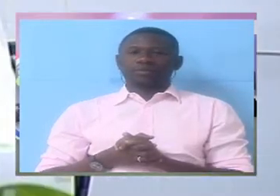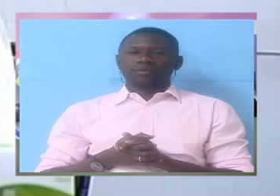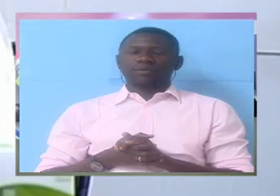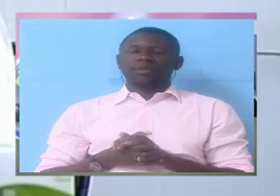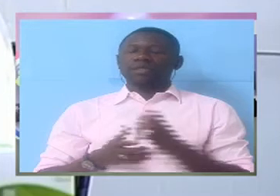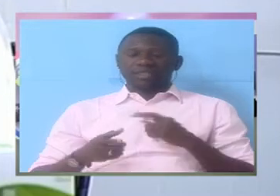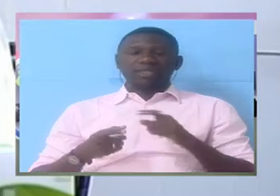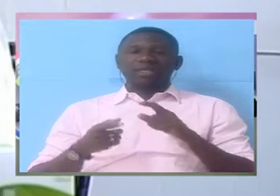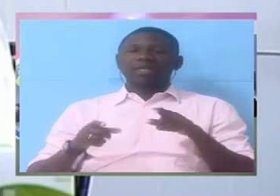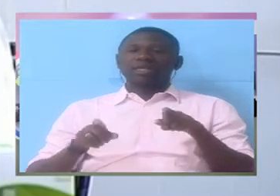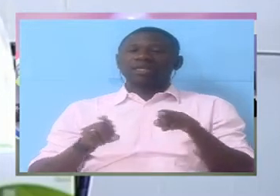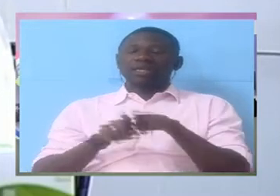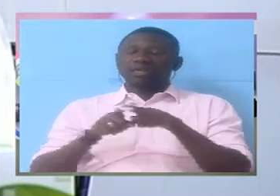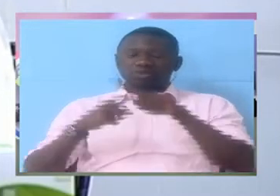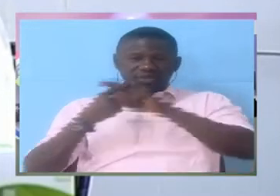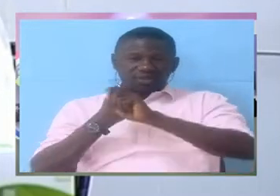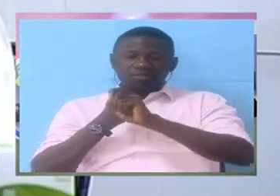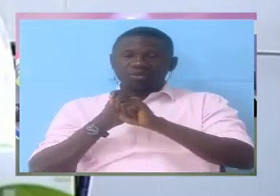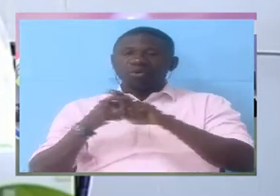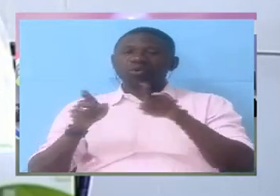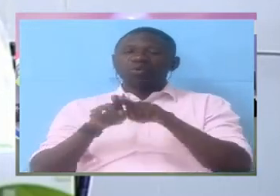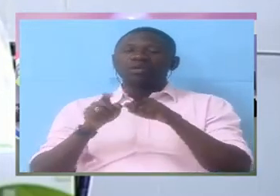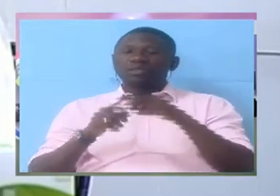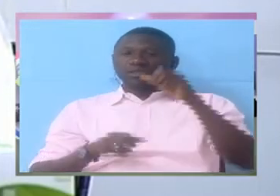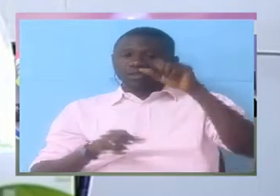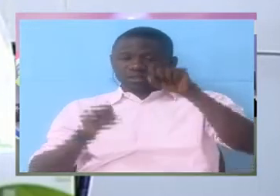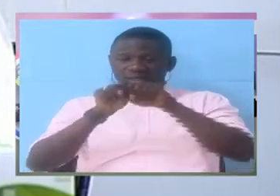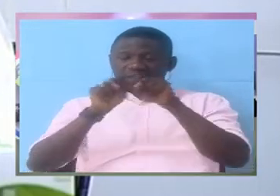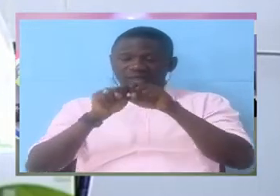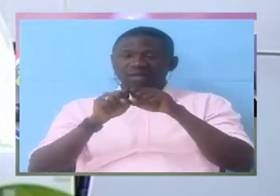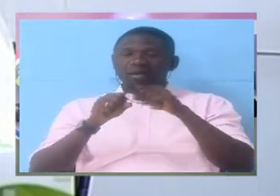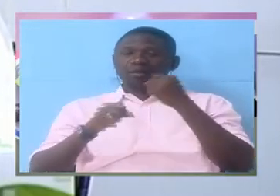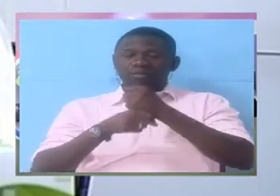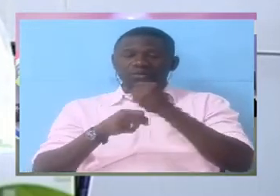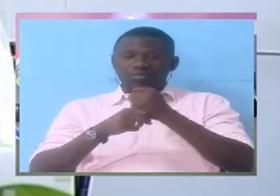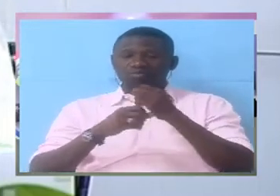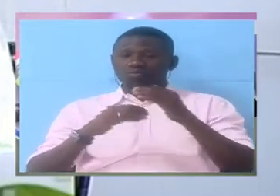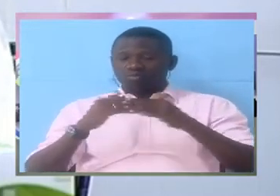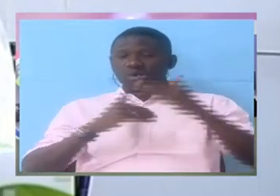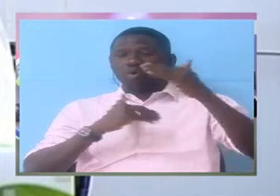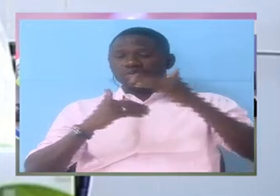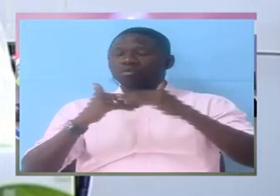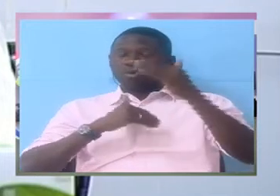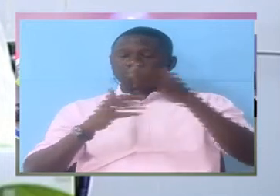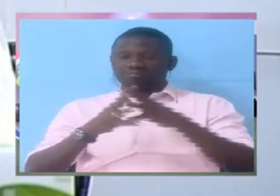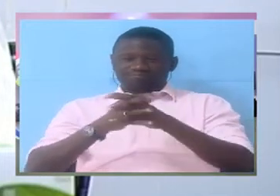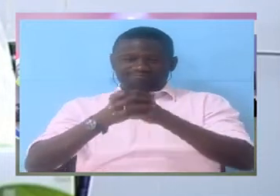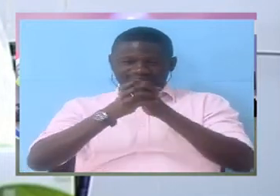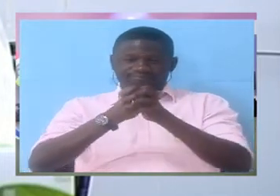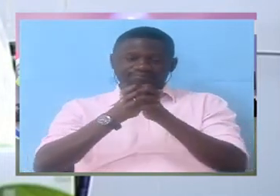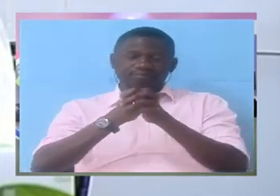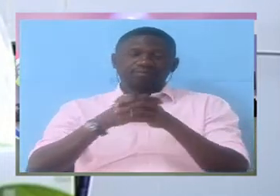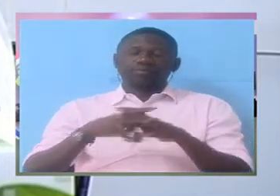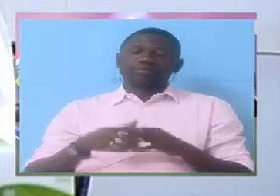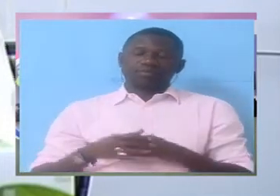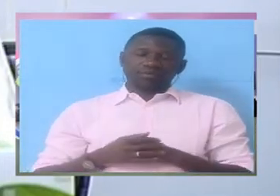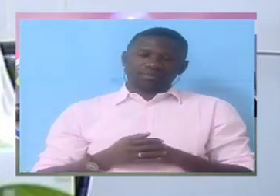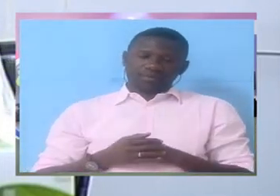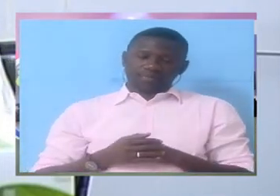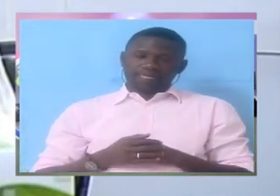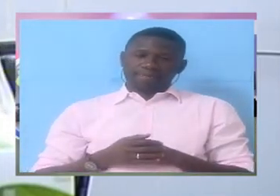Senegal, yeah. Wala mni la chokinyolo Adamu tatakata santo kayirwa. Yeah. You see. Yeah.